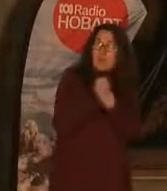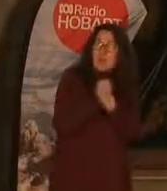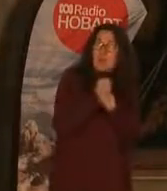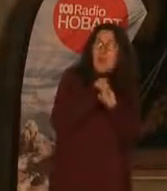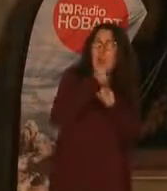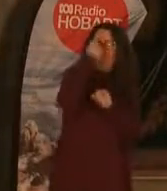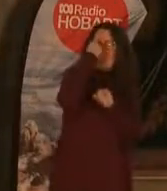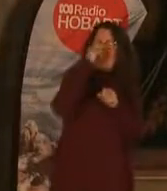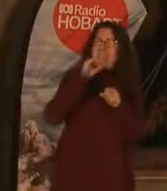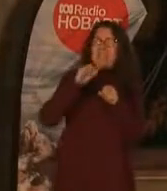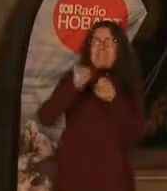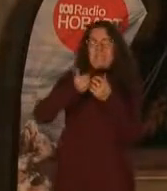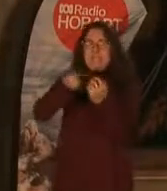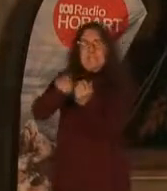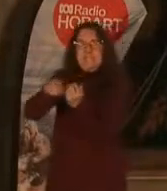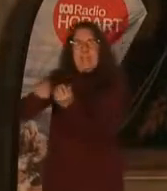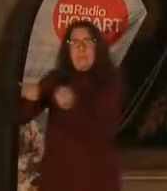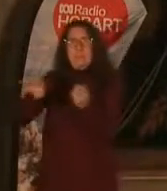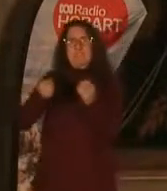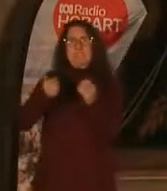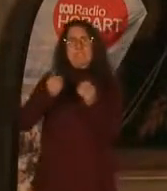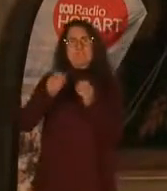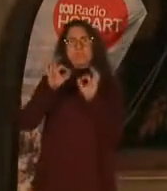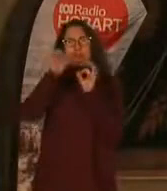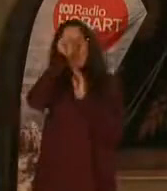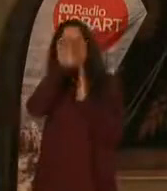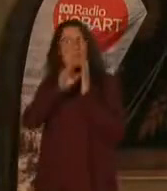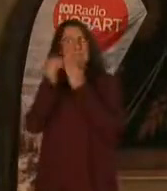and especially within science, you know, because many of the...